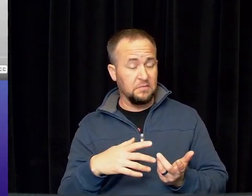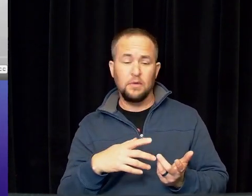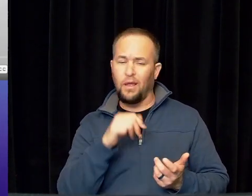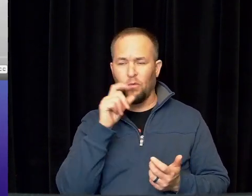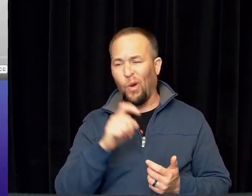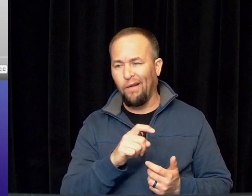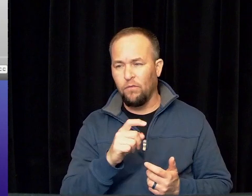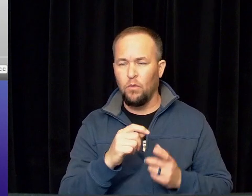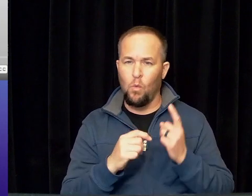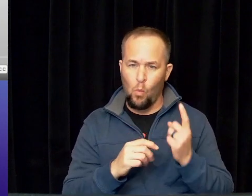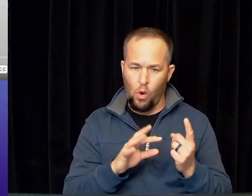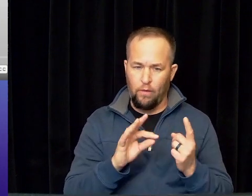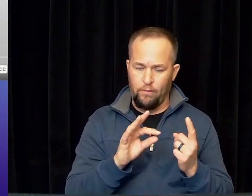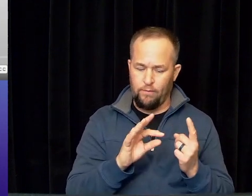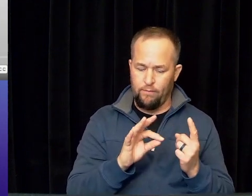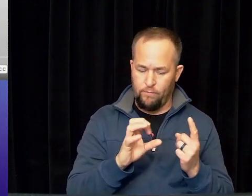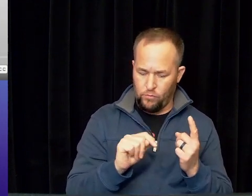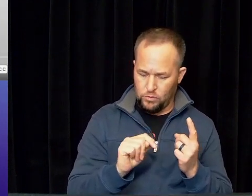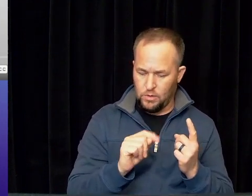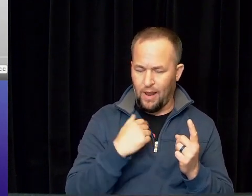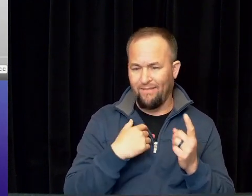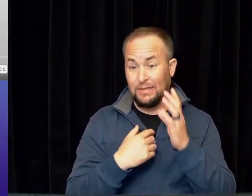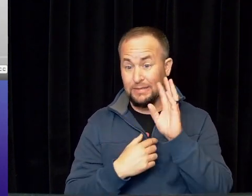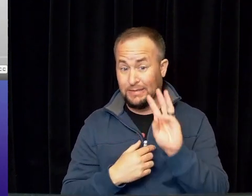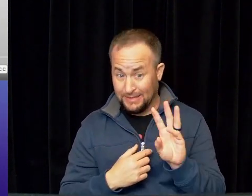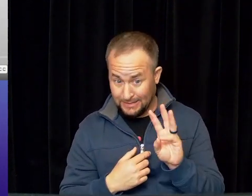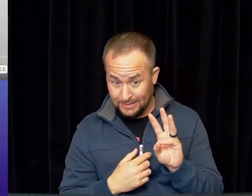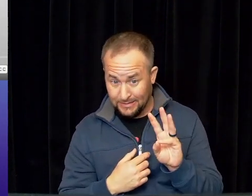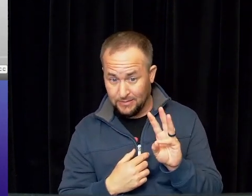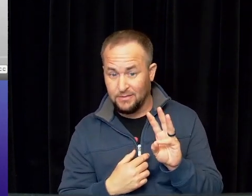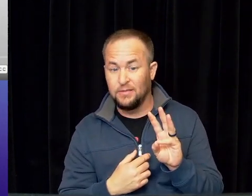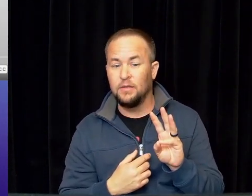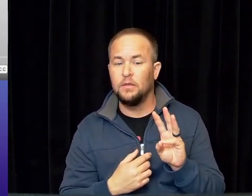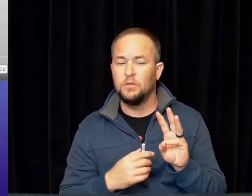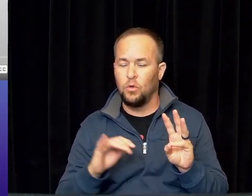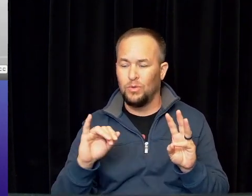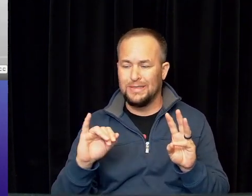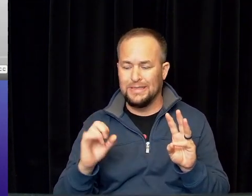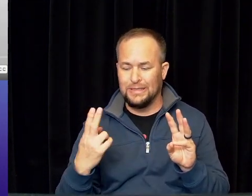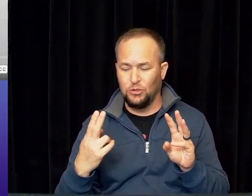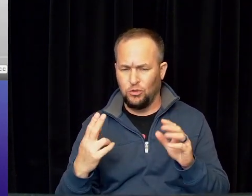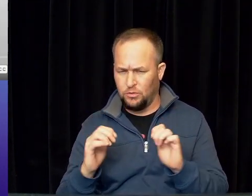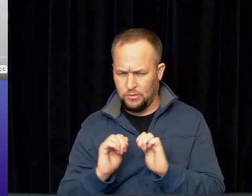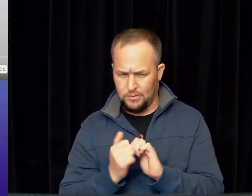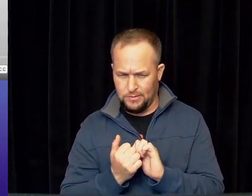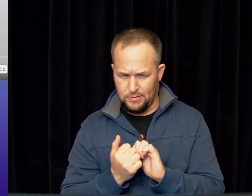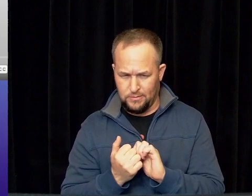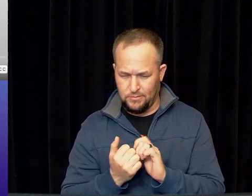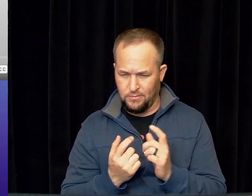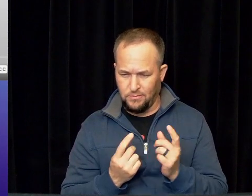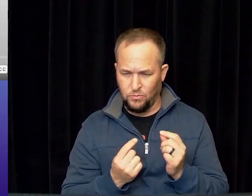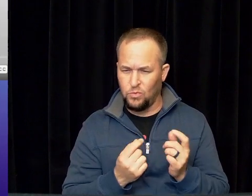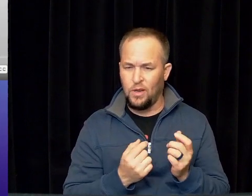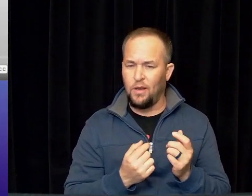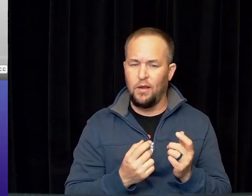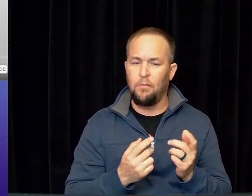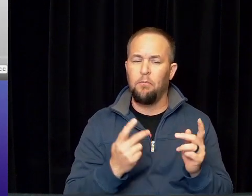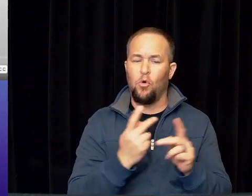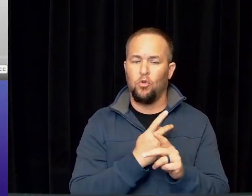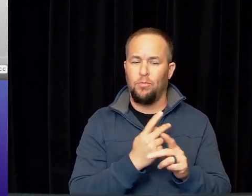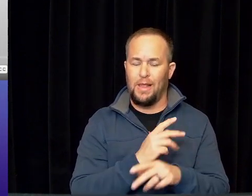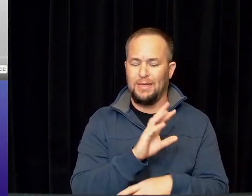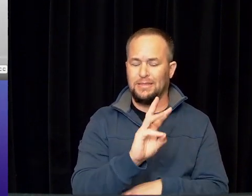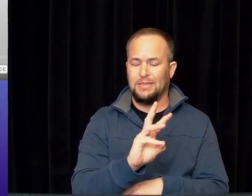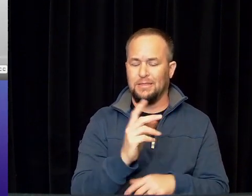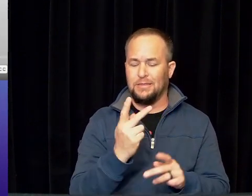have just 1 foot, I have 6 feet. So in order to get inches down in the denominator right here, I know that I'm going to multiply by